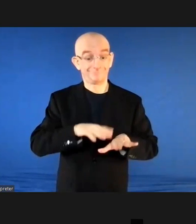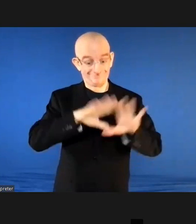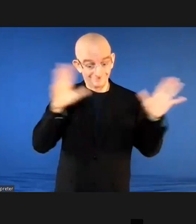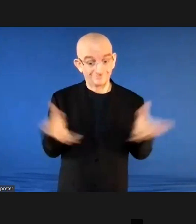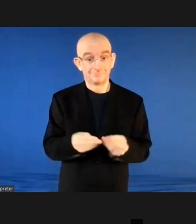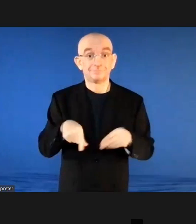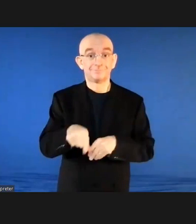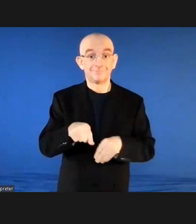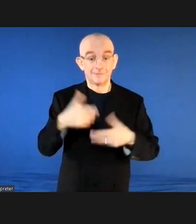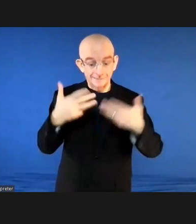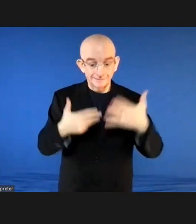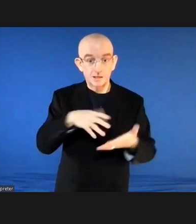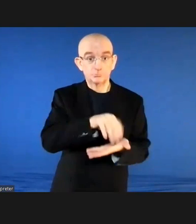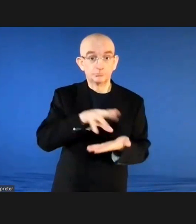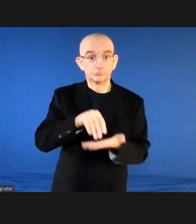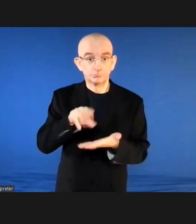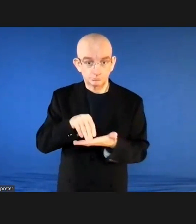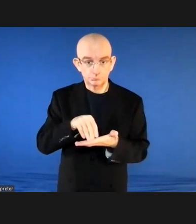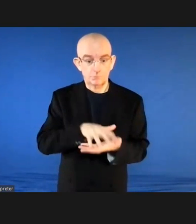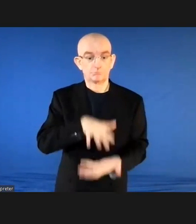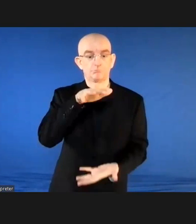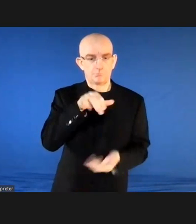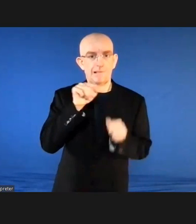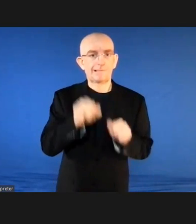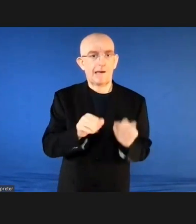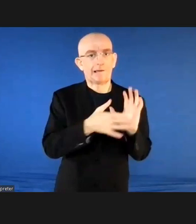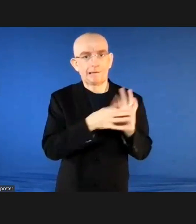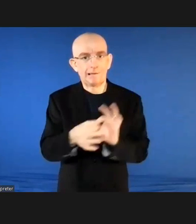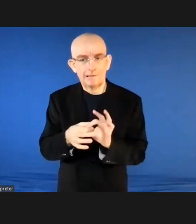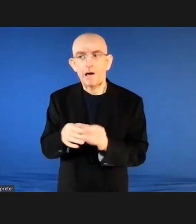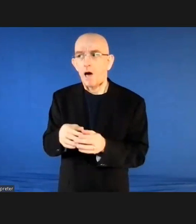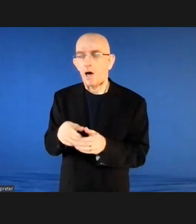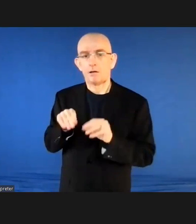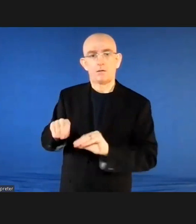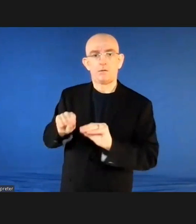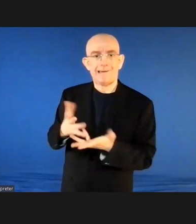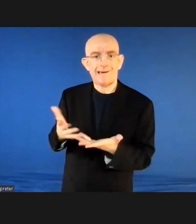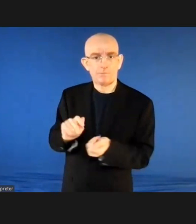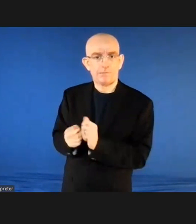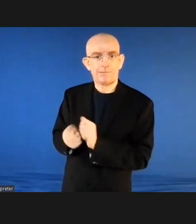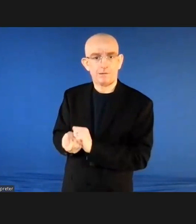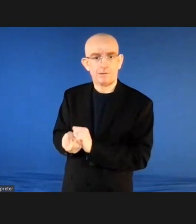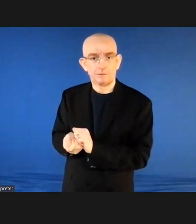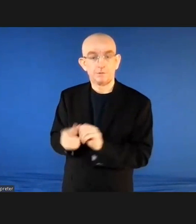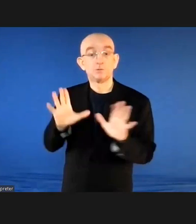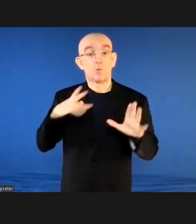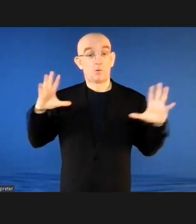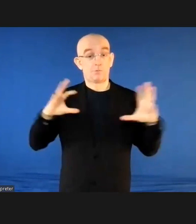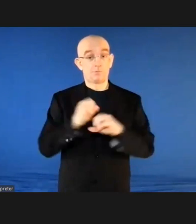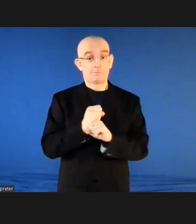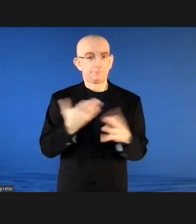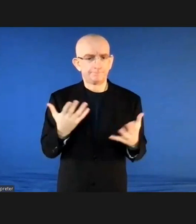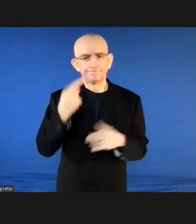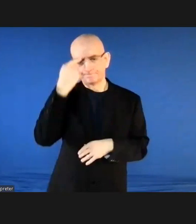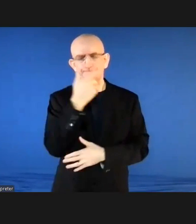So to finish, what more can be done? And I have 3 short suggestions on how we can work